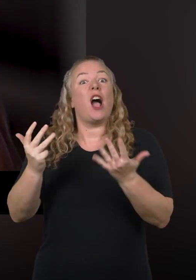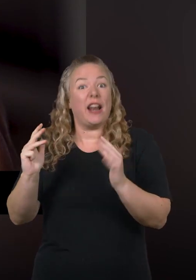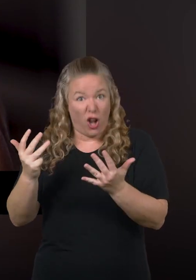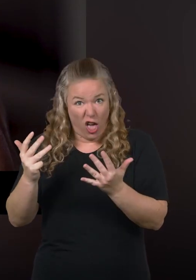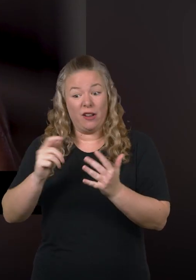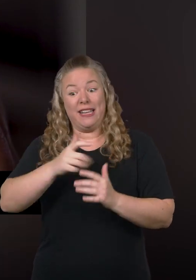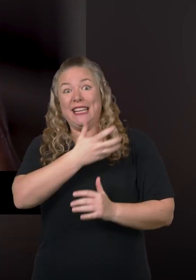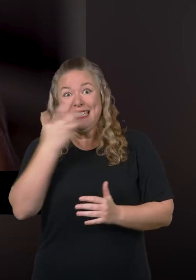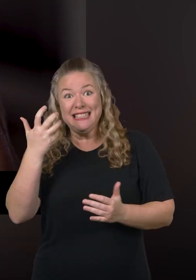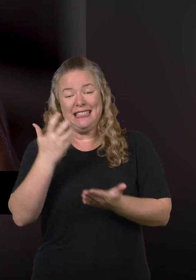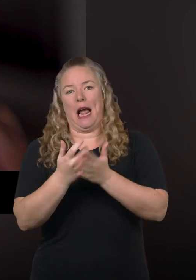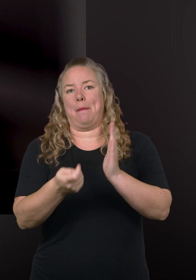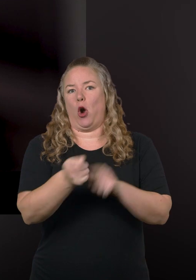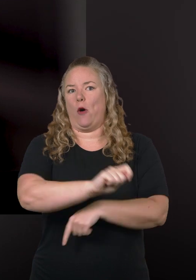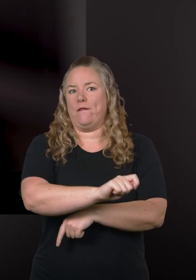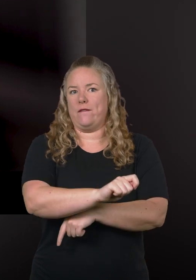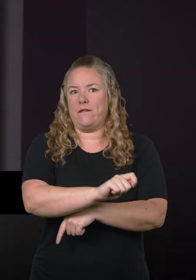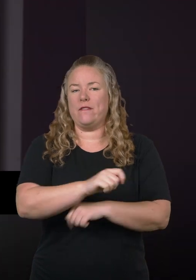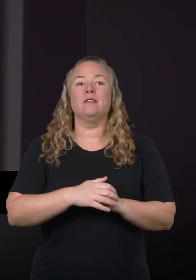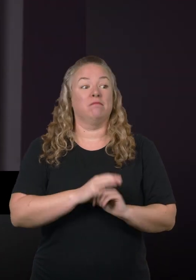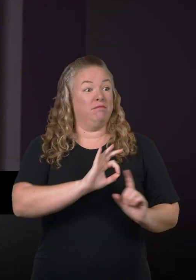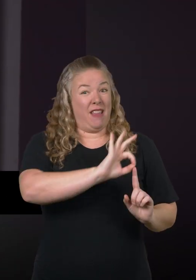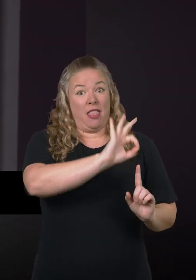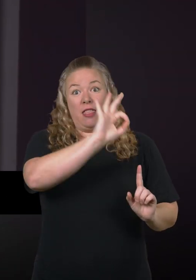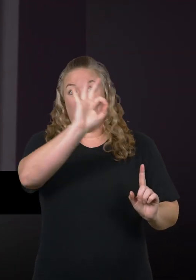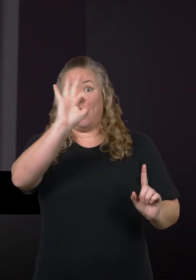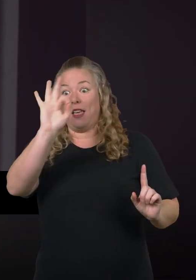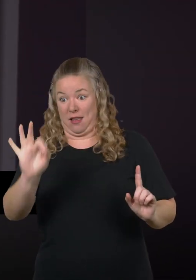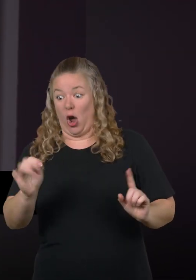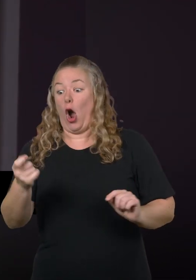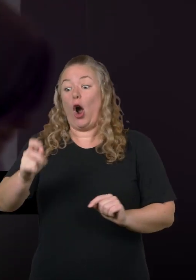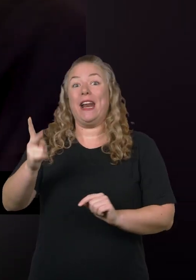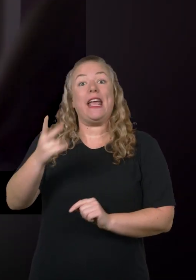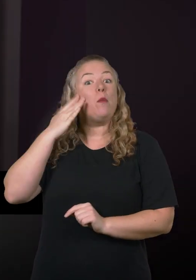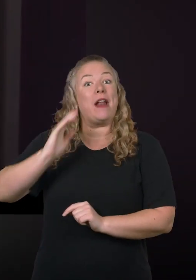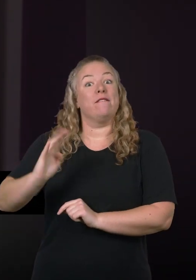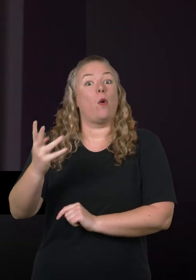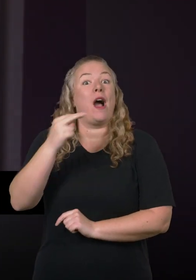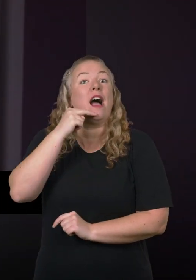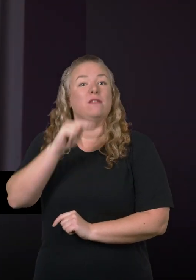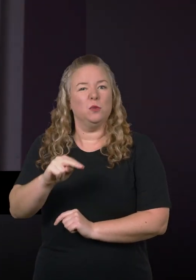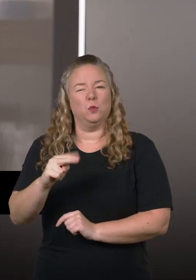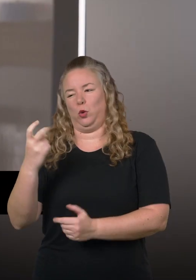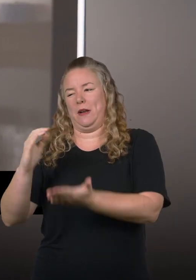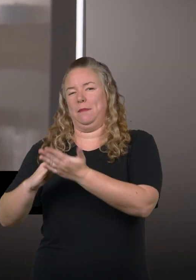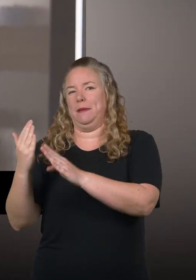goes off then. It doesn't come back on till 4 o'clock in the afternoon, 20 minutes before she comes home.